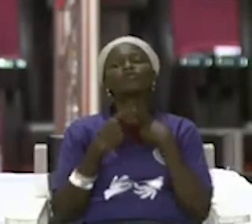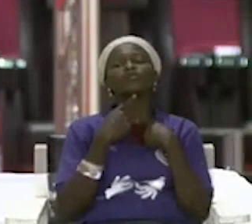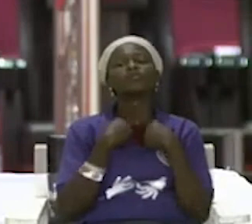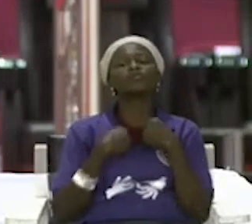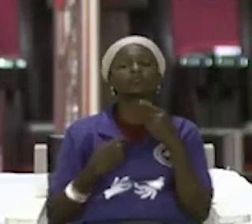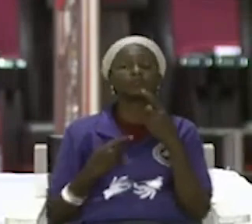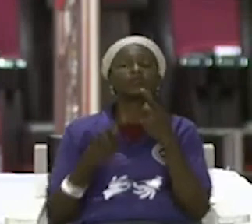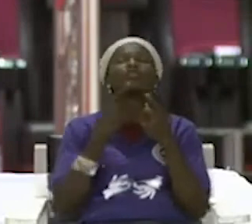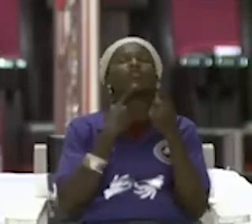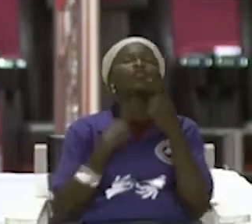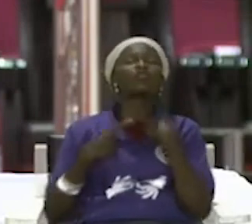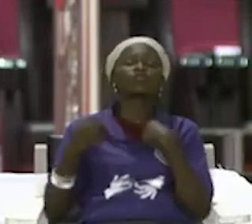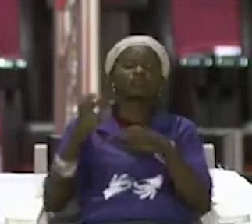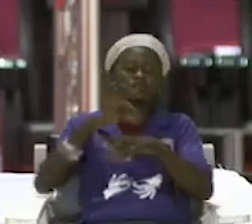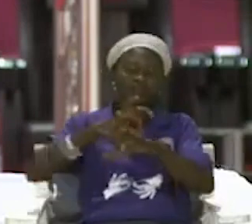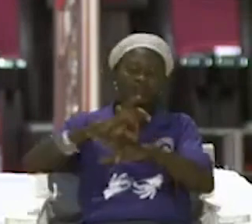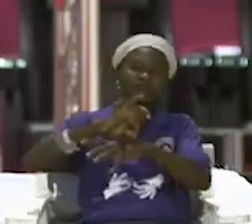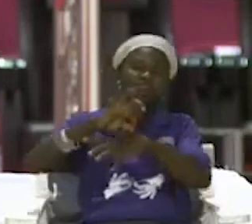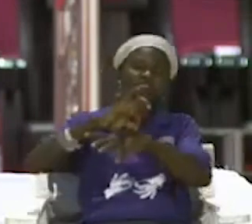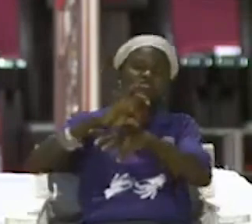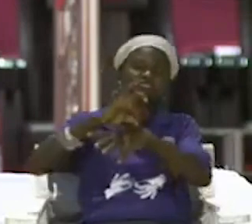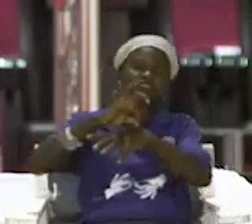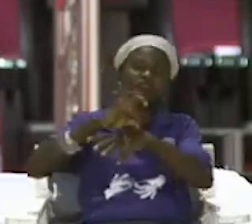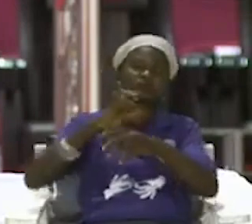lusts of the flesh.